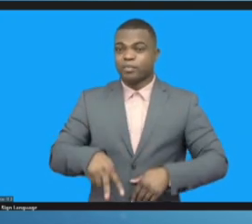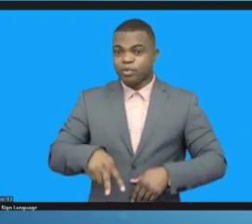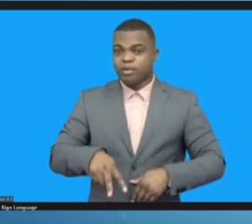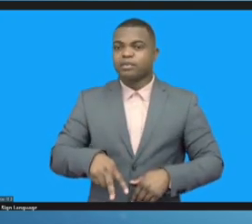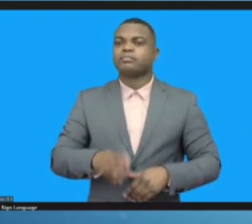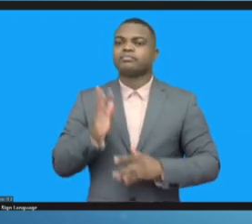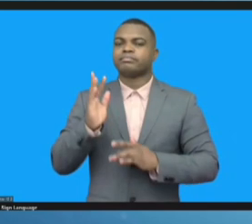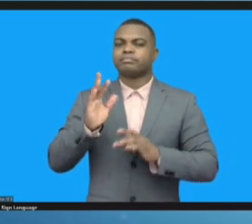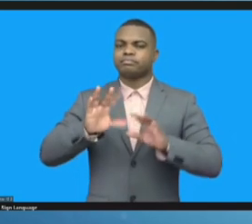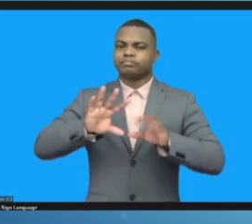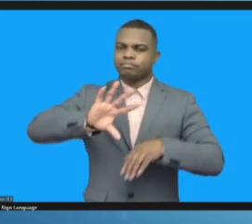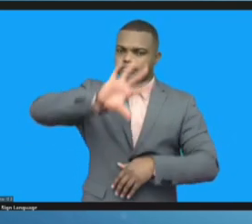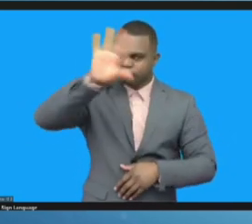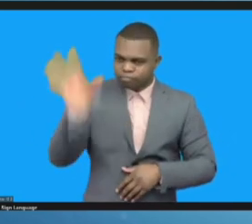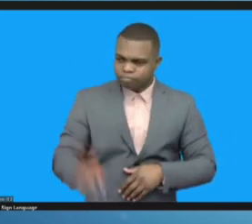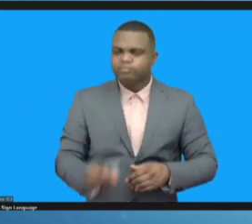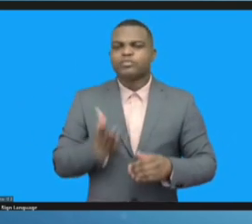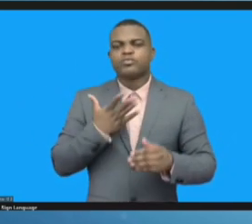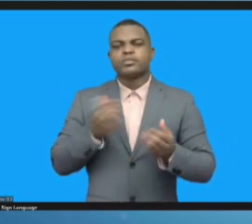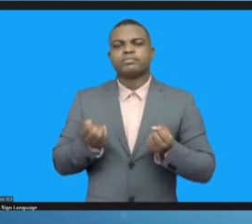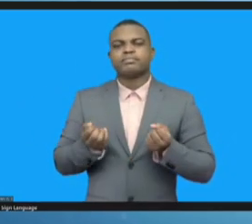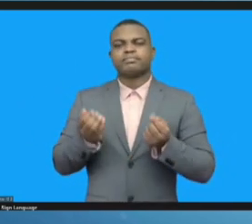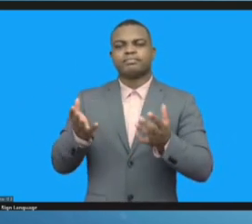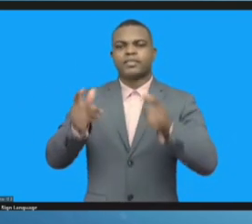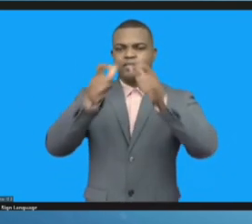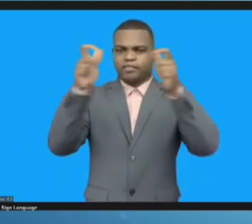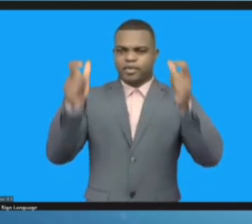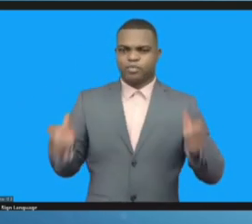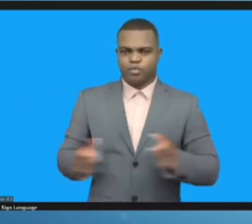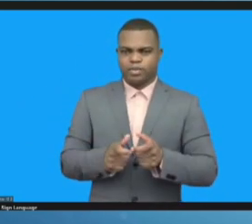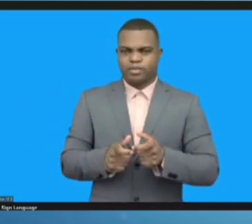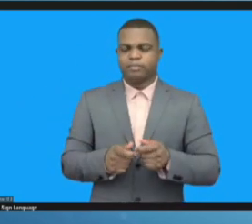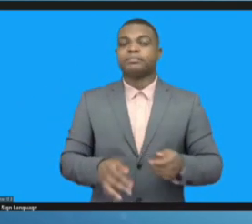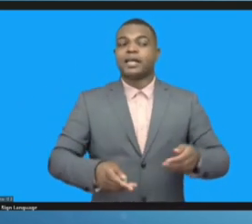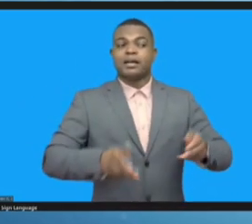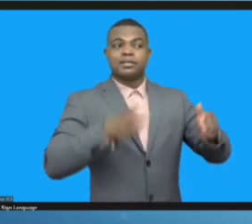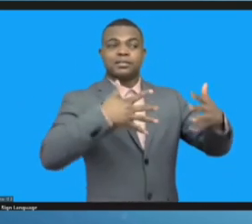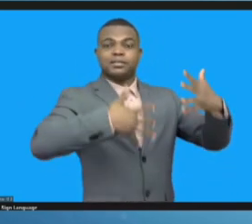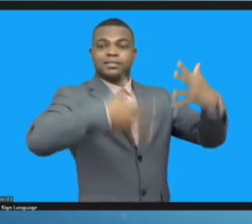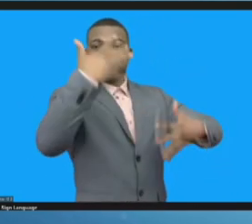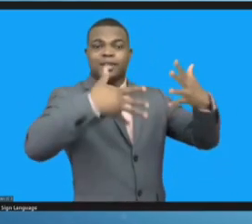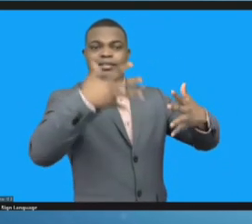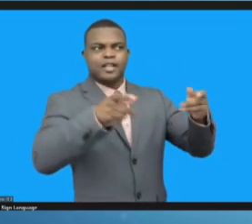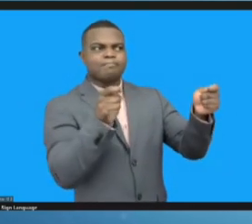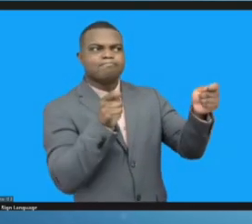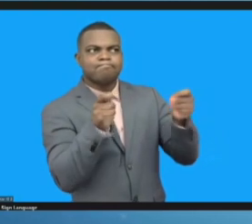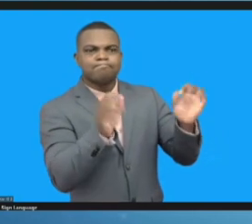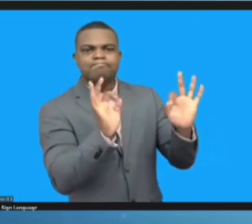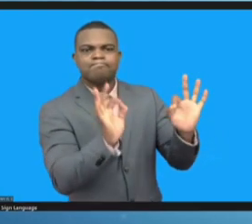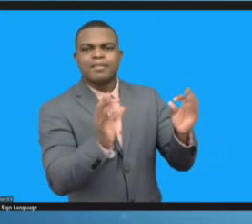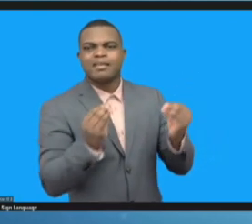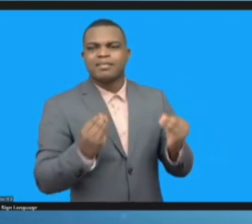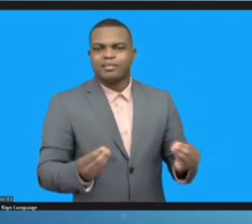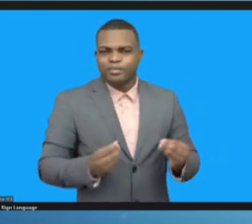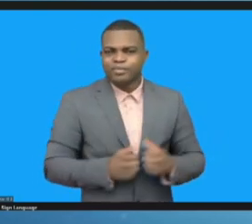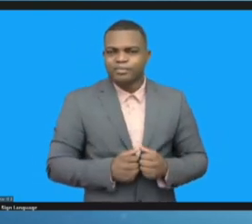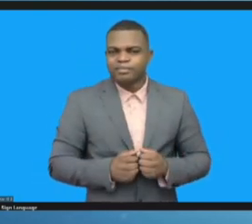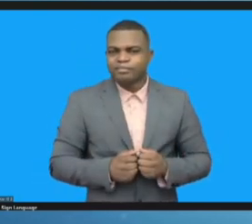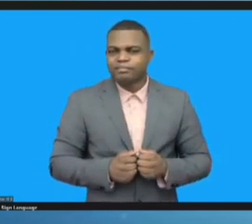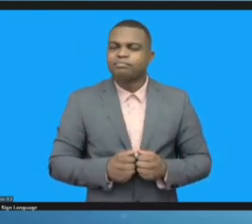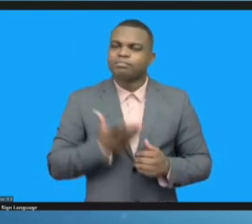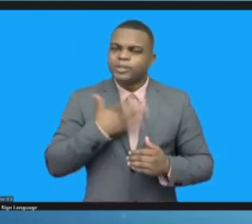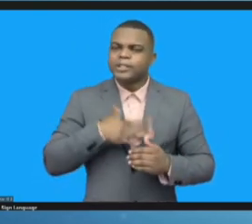of Togo to establish the African Center of Coordination and Research in Cybersecurity in Lomé, Togo. This is with a